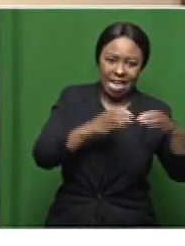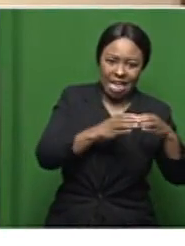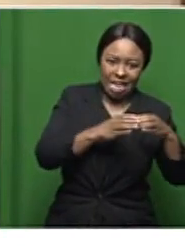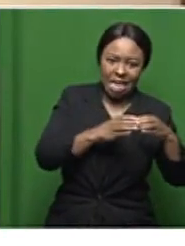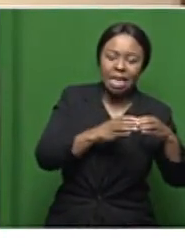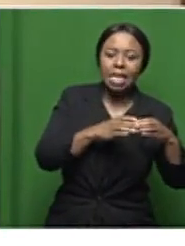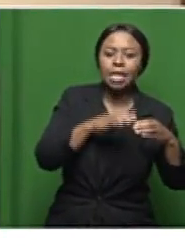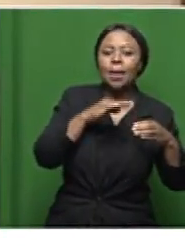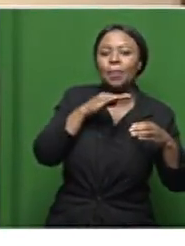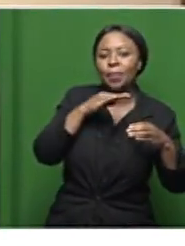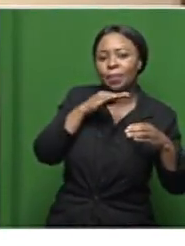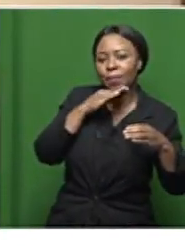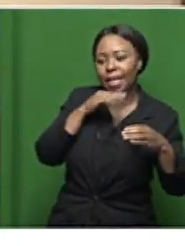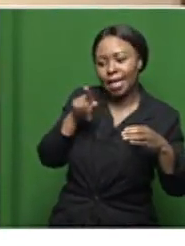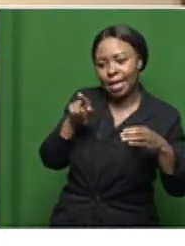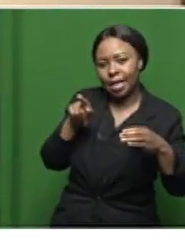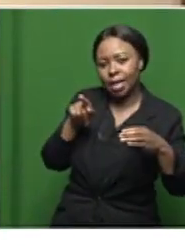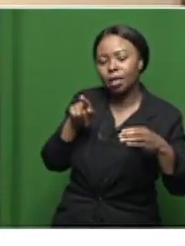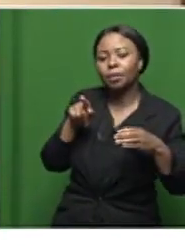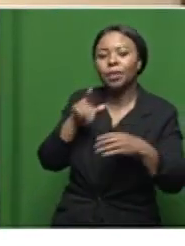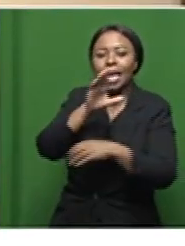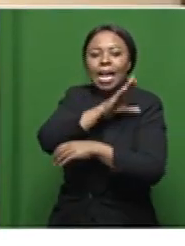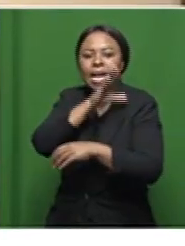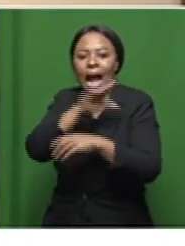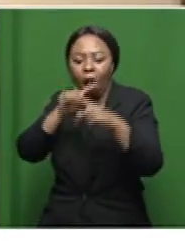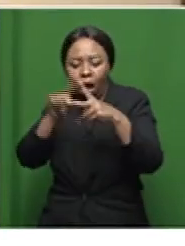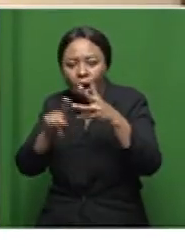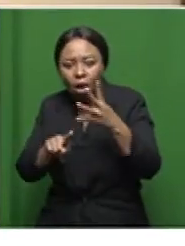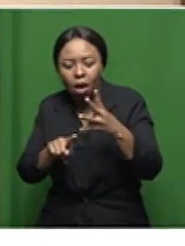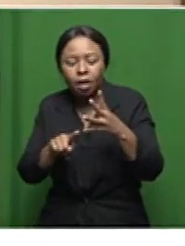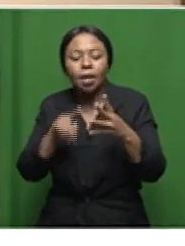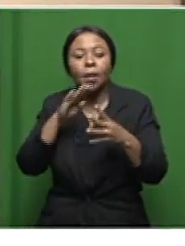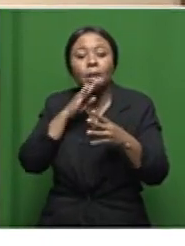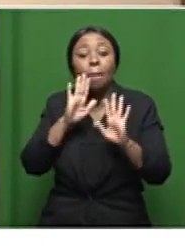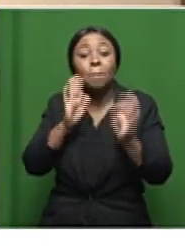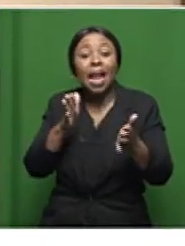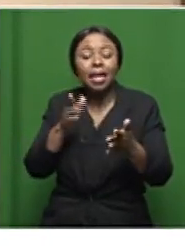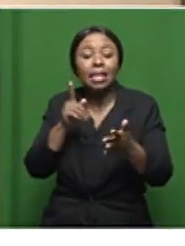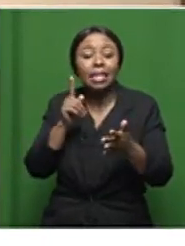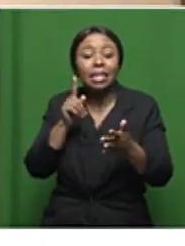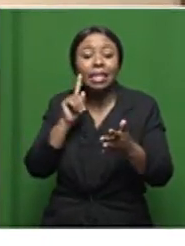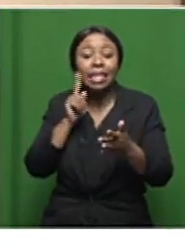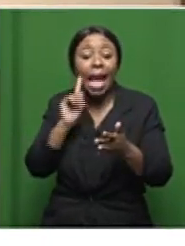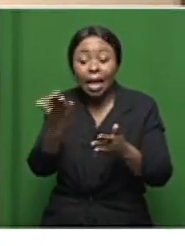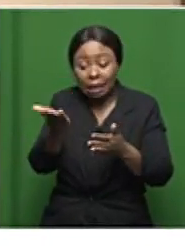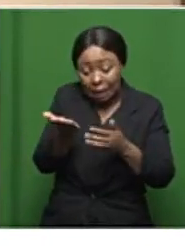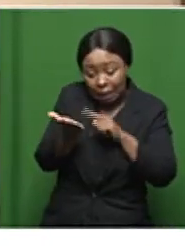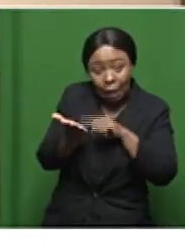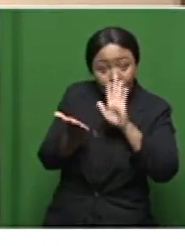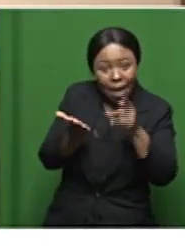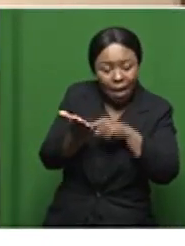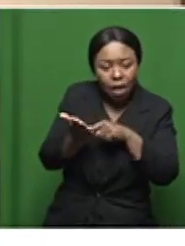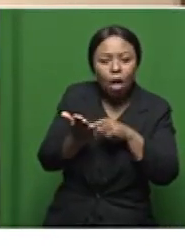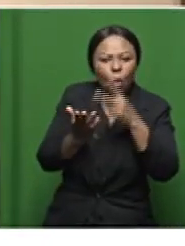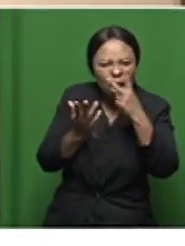we would actually then look at the clinical factors, because we're not just looking at the test itself. We look at the clinical picture to see how